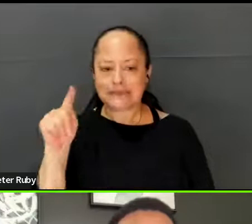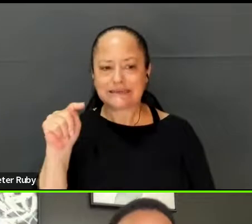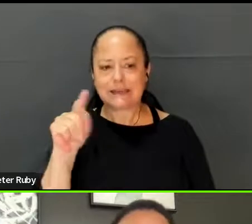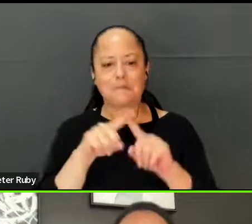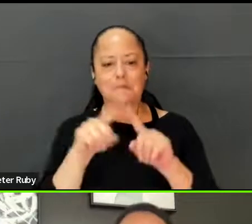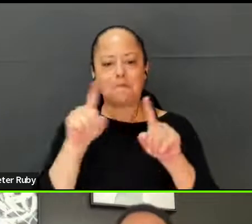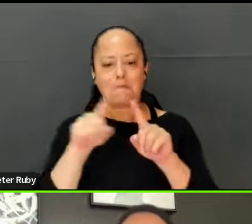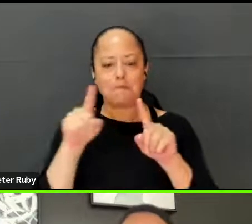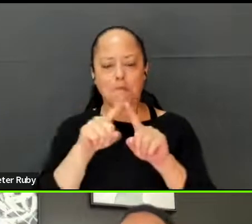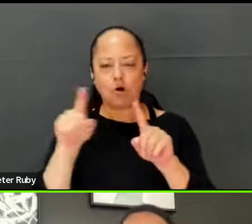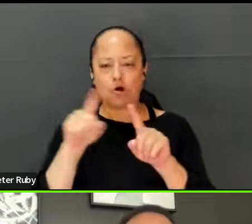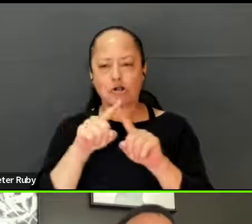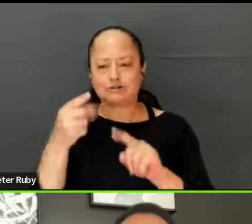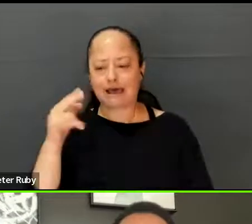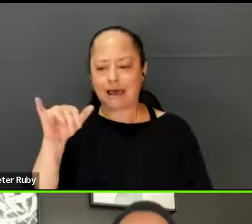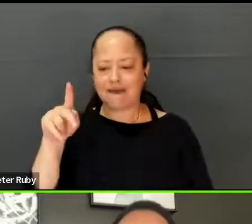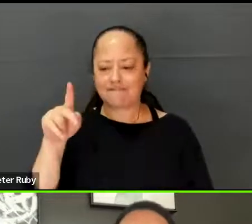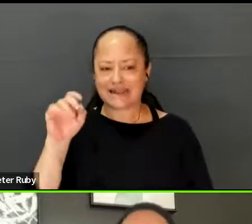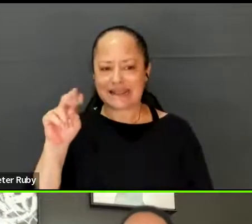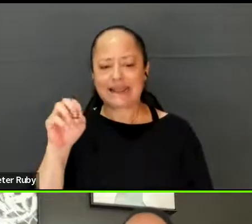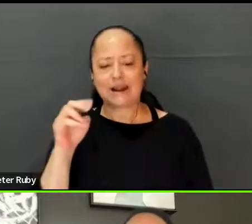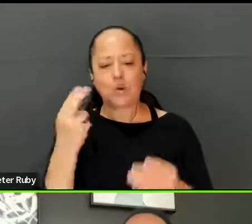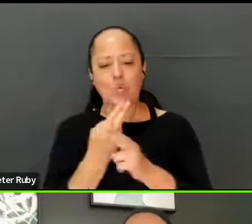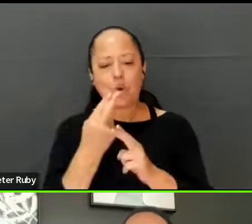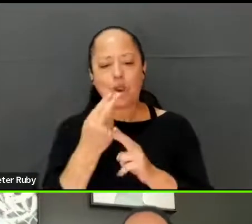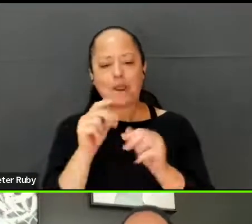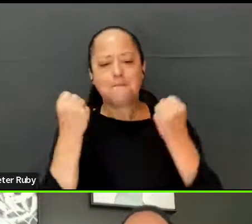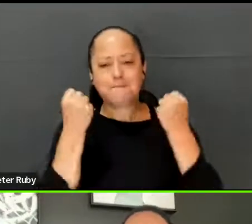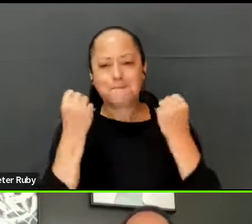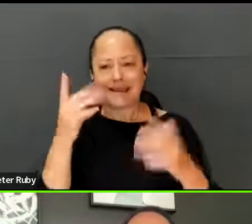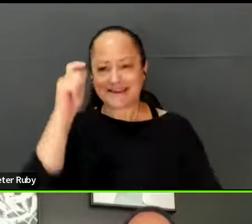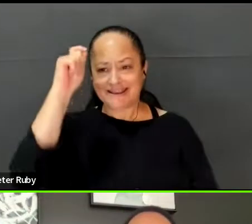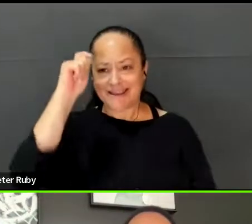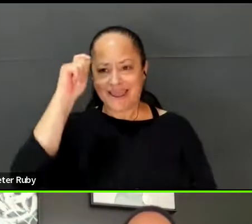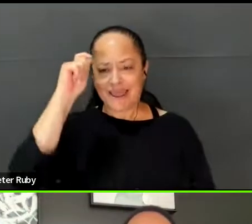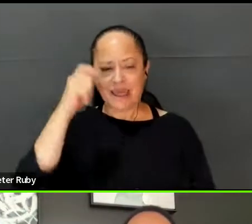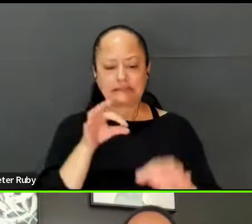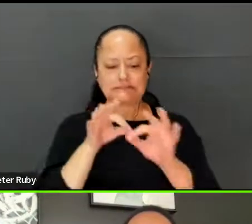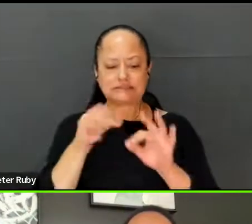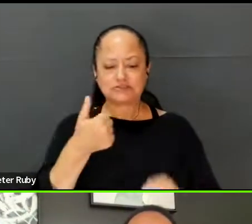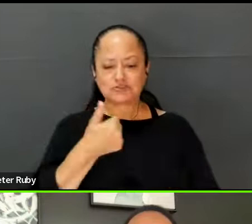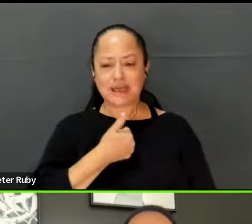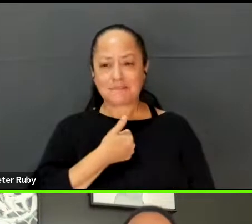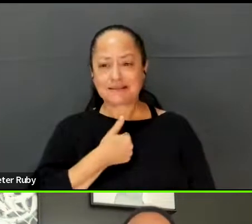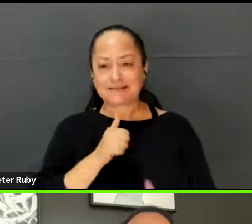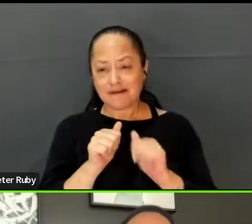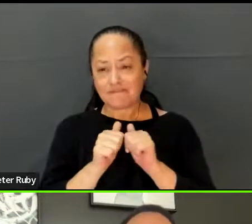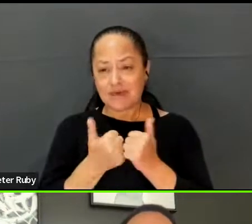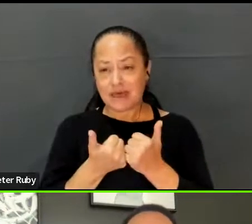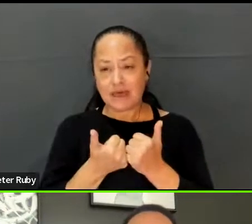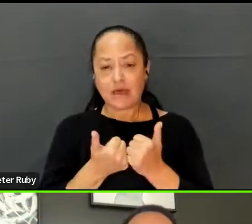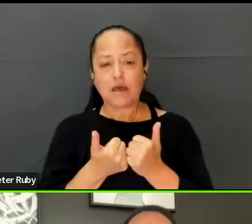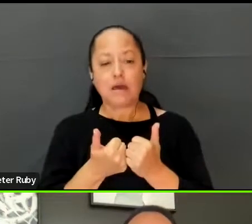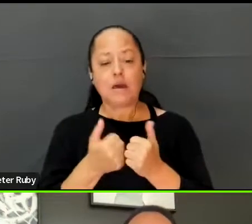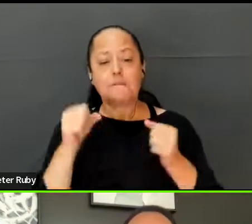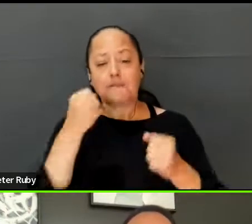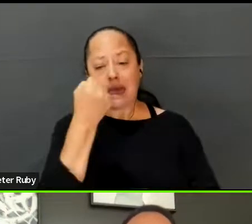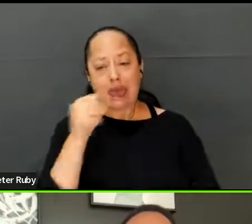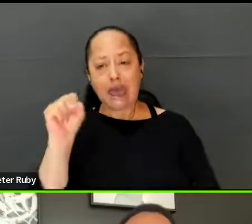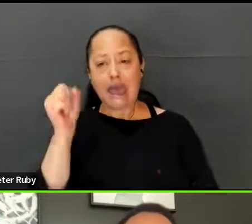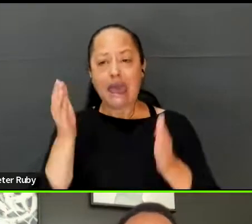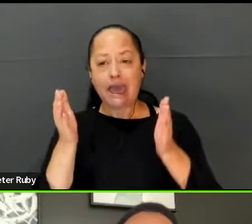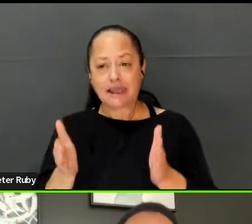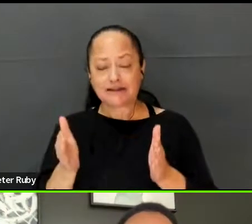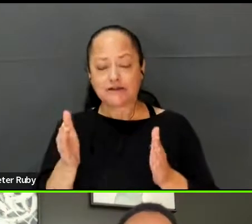multi-hyphenate. So I wear many hats. I would describe myself as an activist,